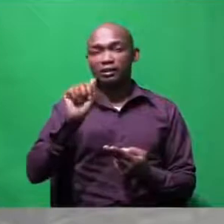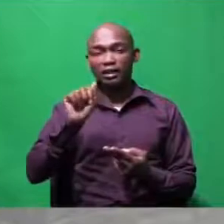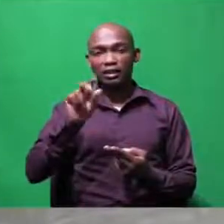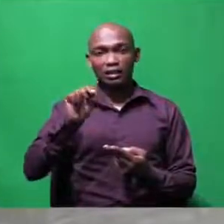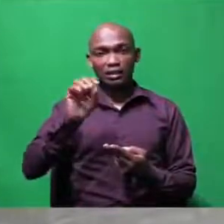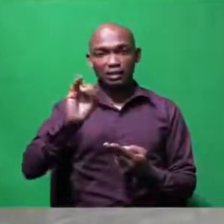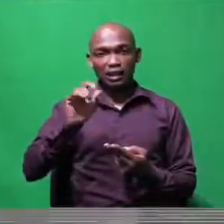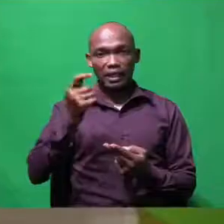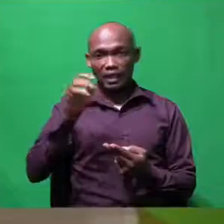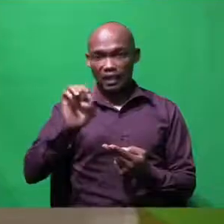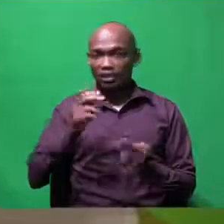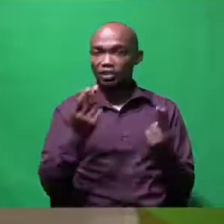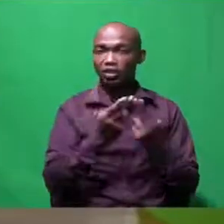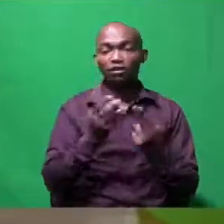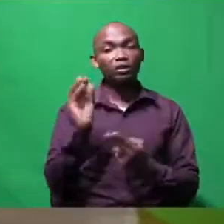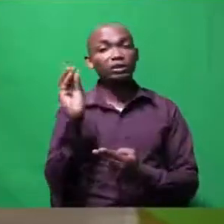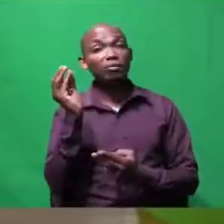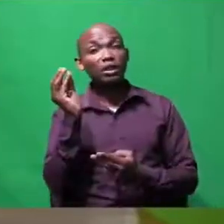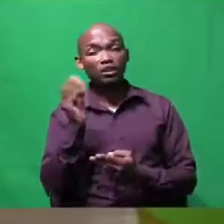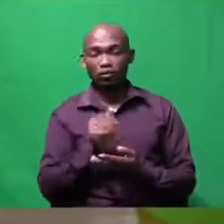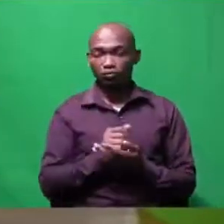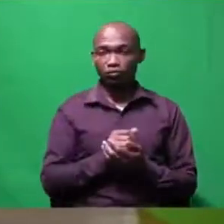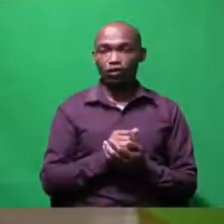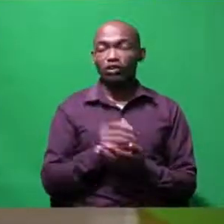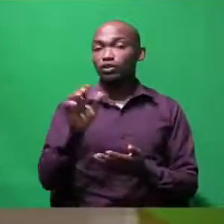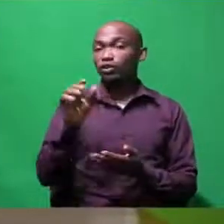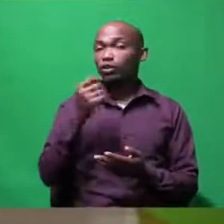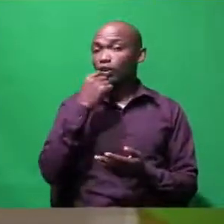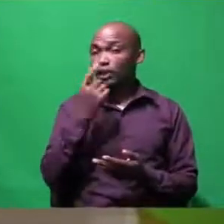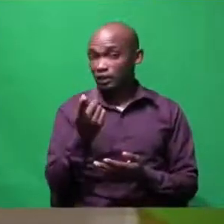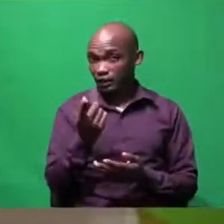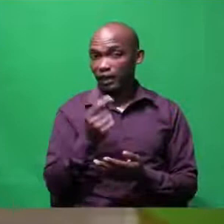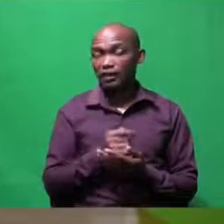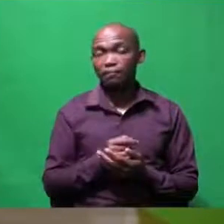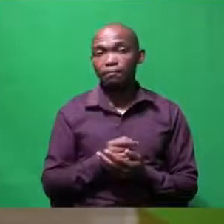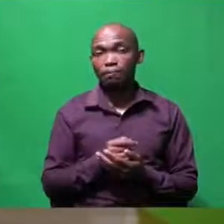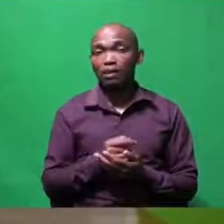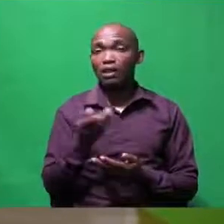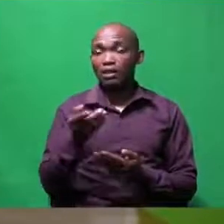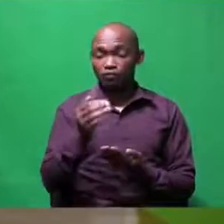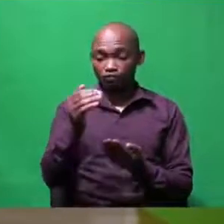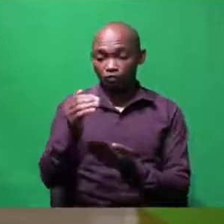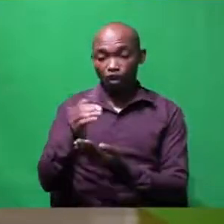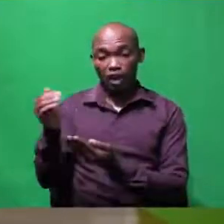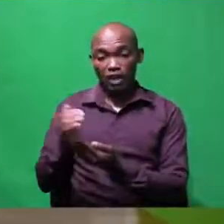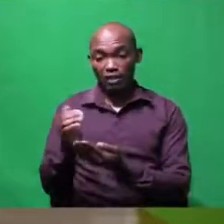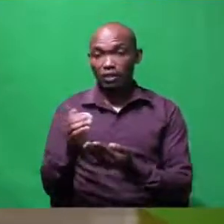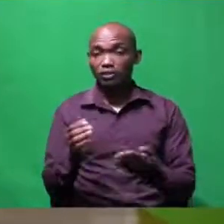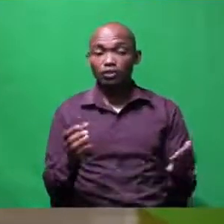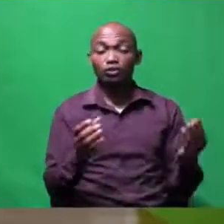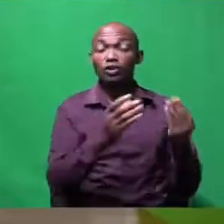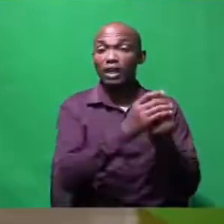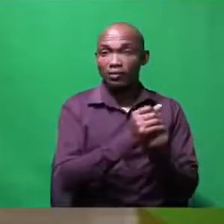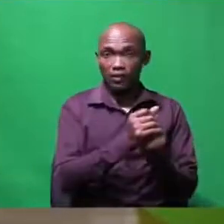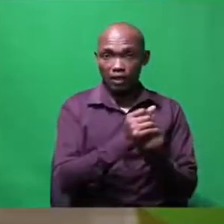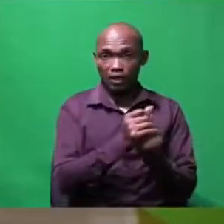is a mineral. So we can say this, if collected together and mixed